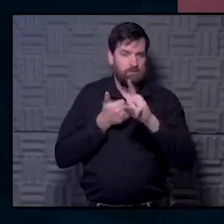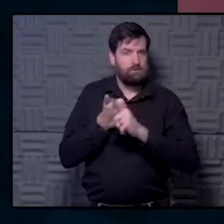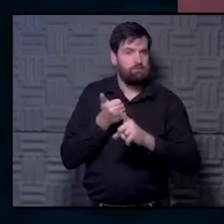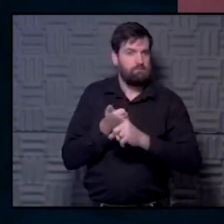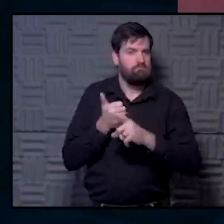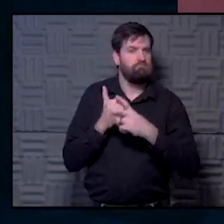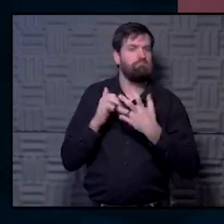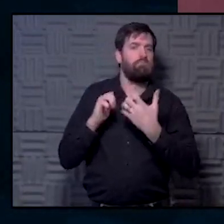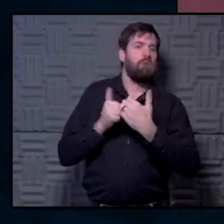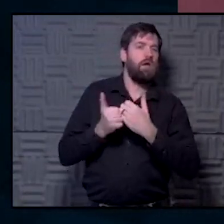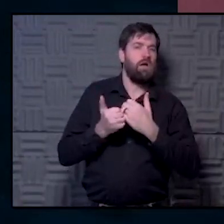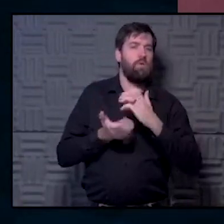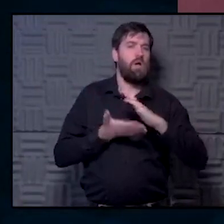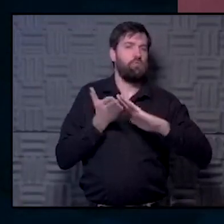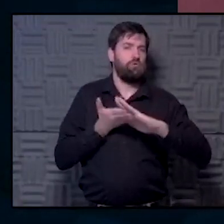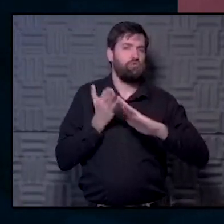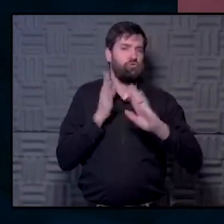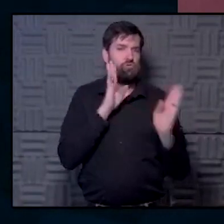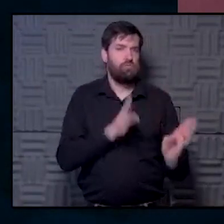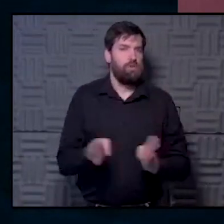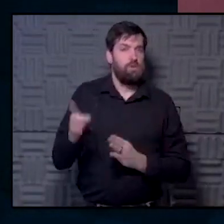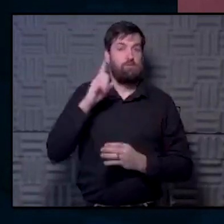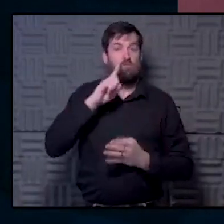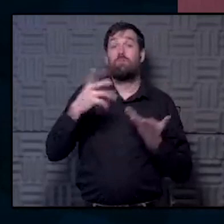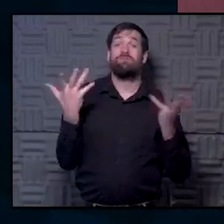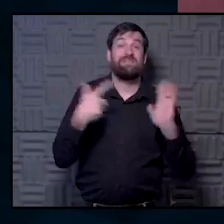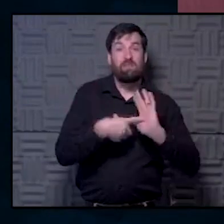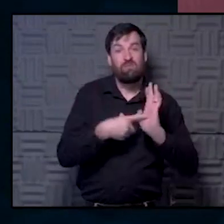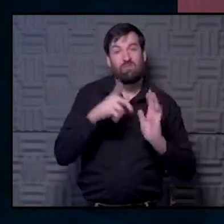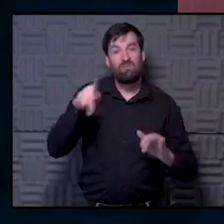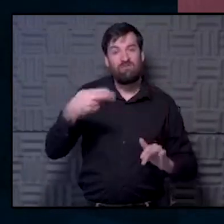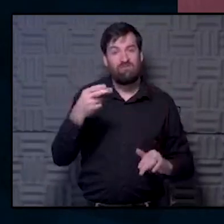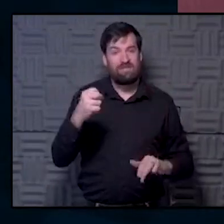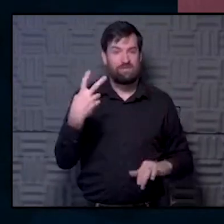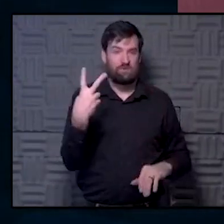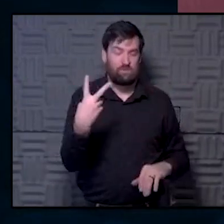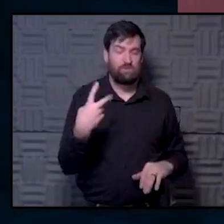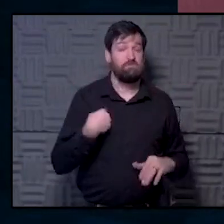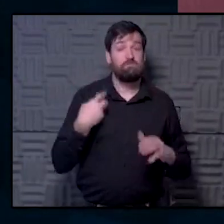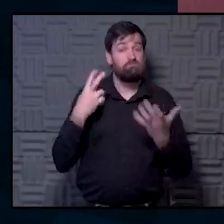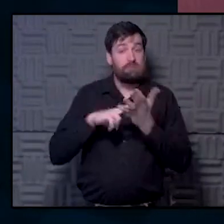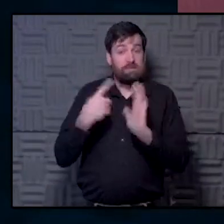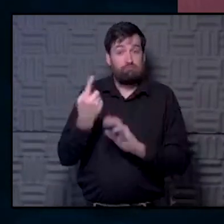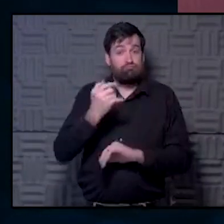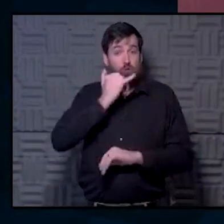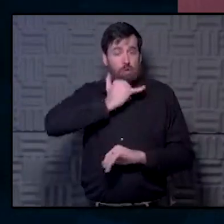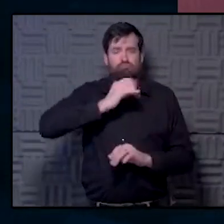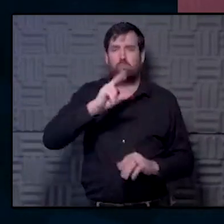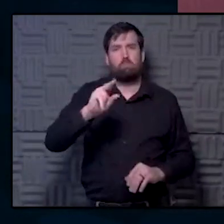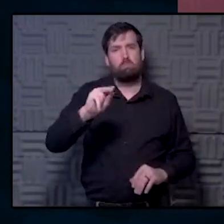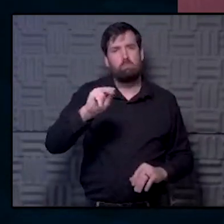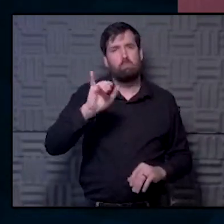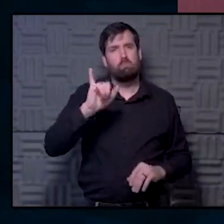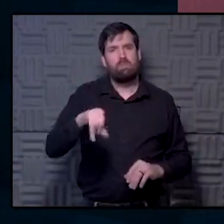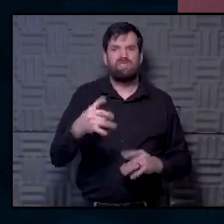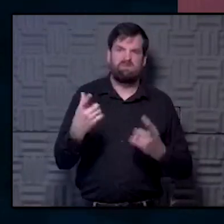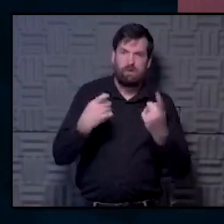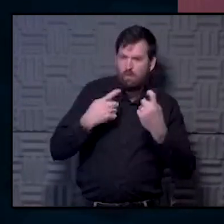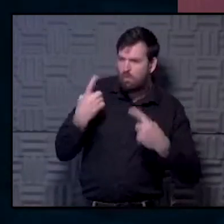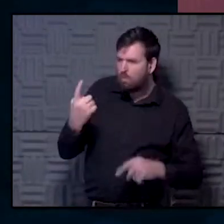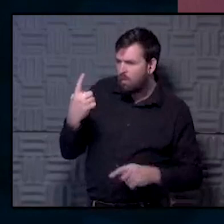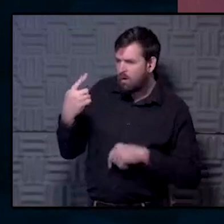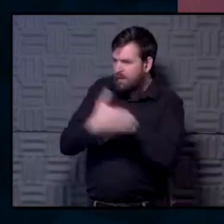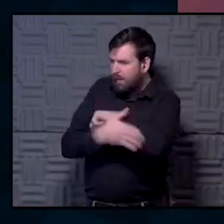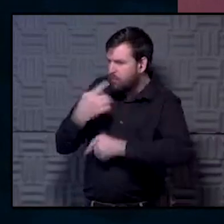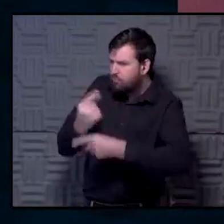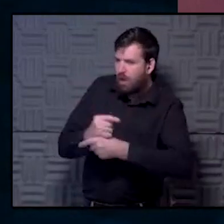are we going to make an operational plan for phase 2, for example. And that doesn't mean there's anything wrong with that. I think that's the question we get. Is one county right